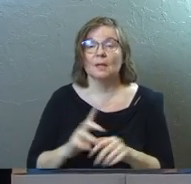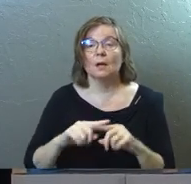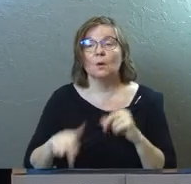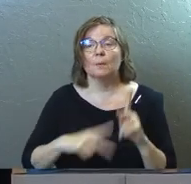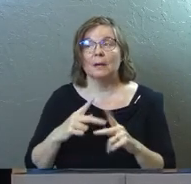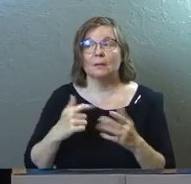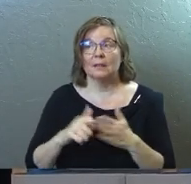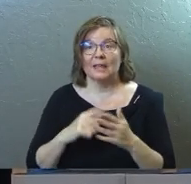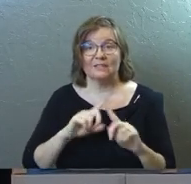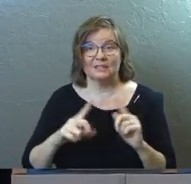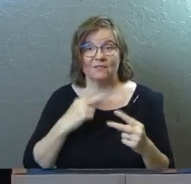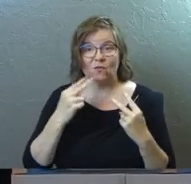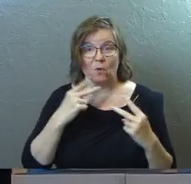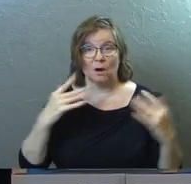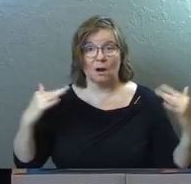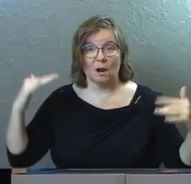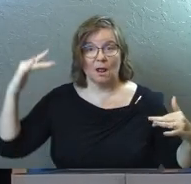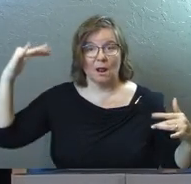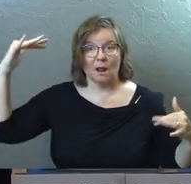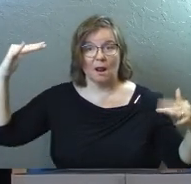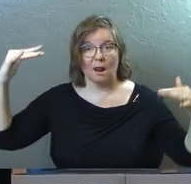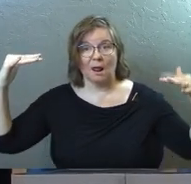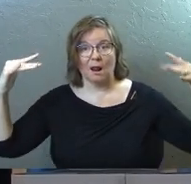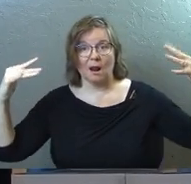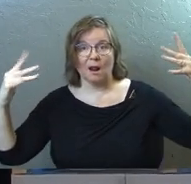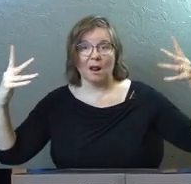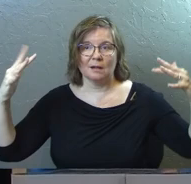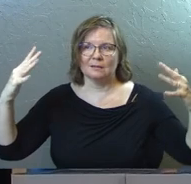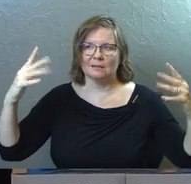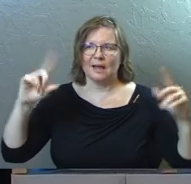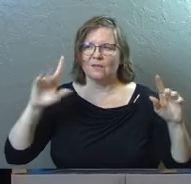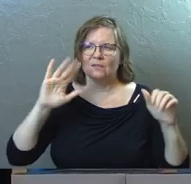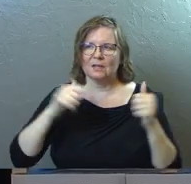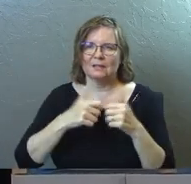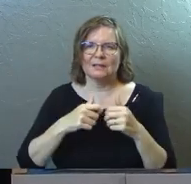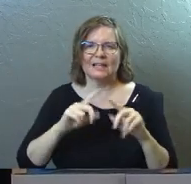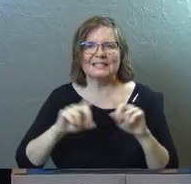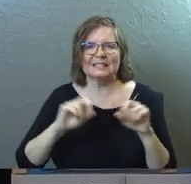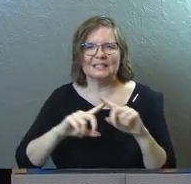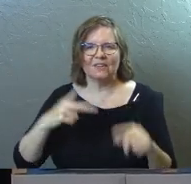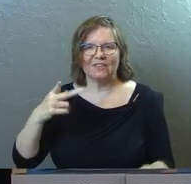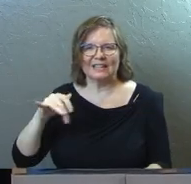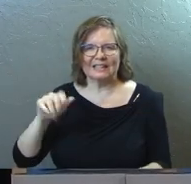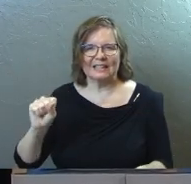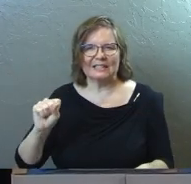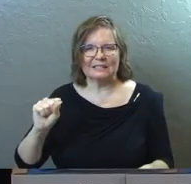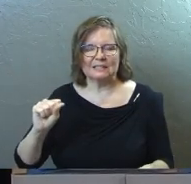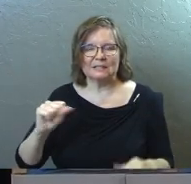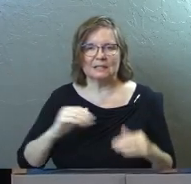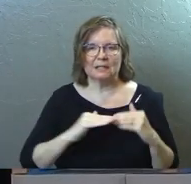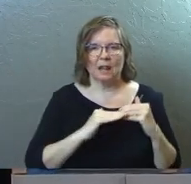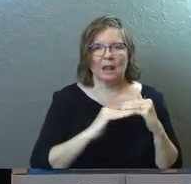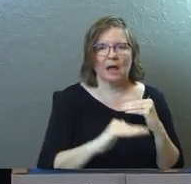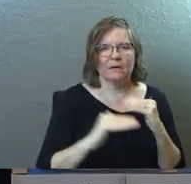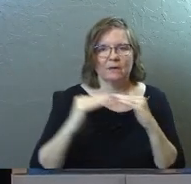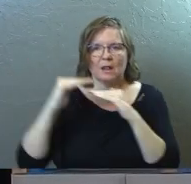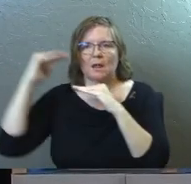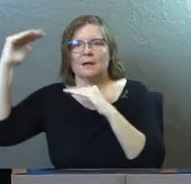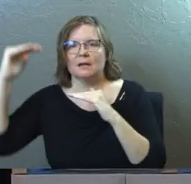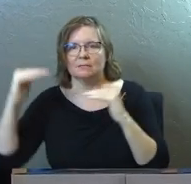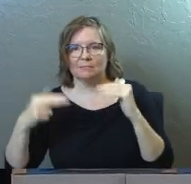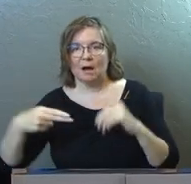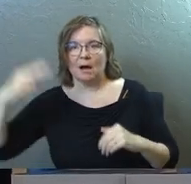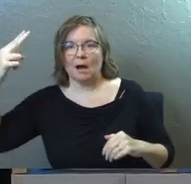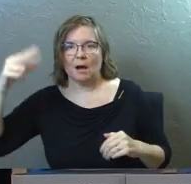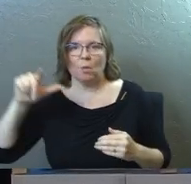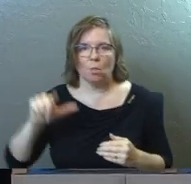But when people come in and they got different voices and they harmonize, right? Because they're singing a different, I don't even know how to use these words, keys, pitches, I don't know. They're singing different, okay? But